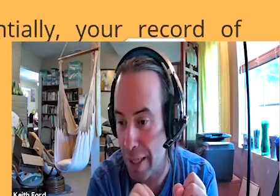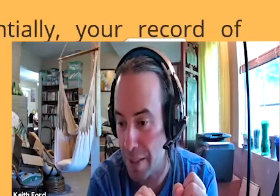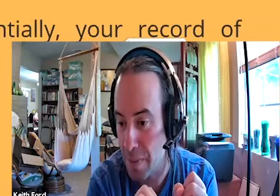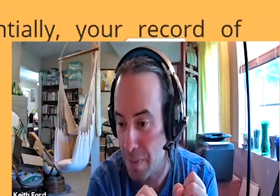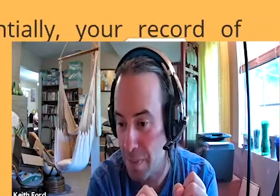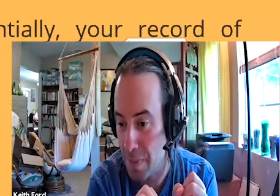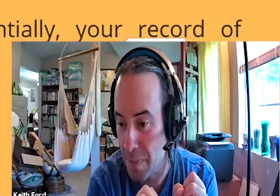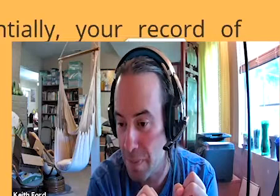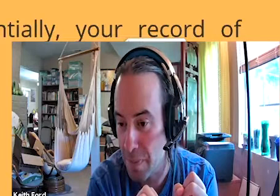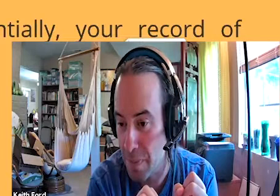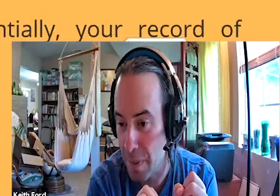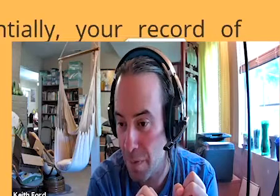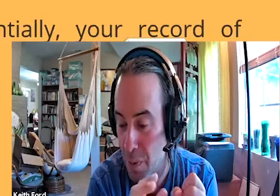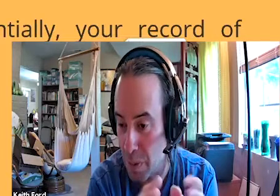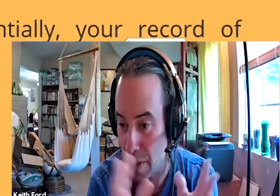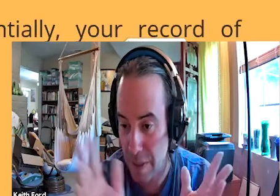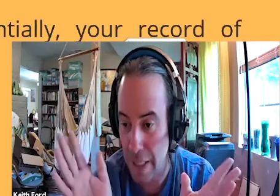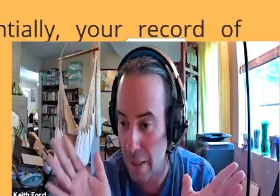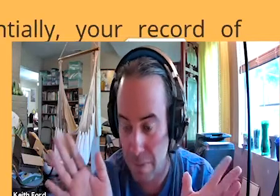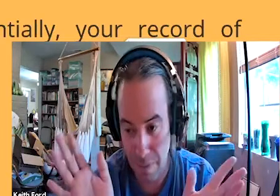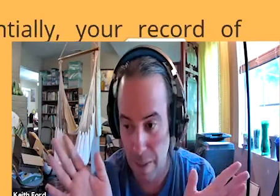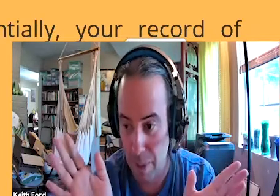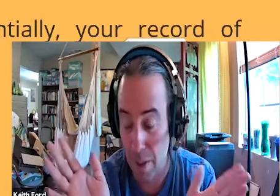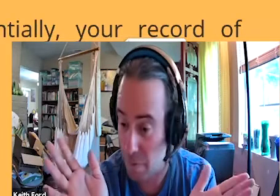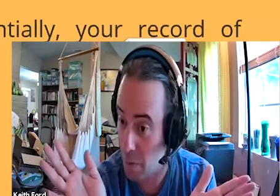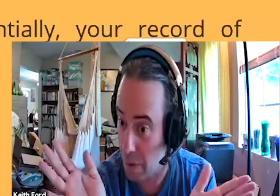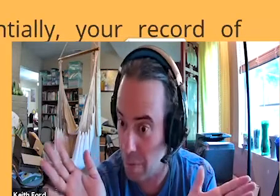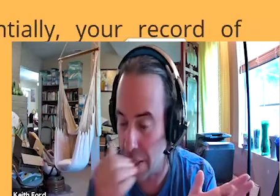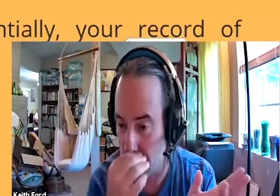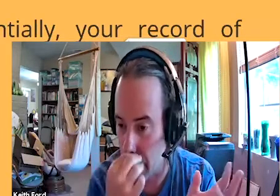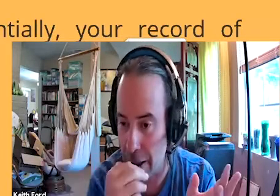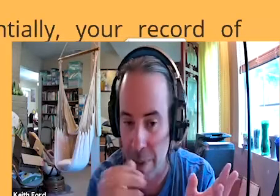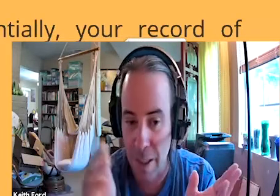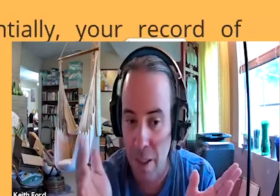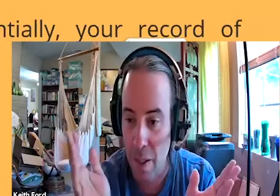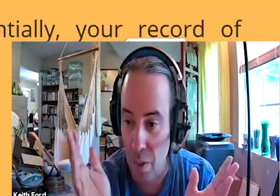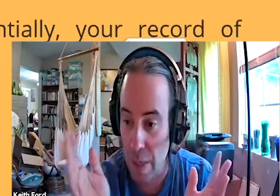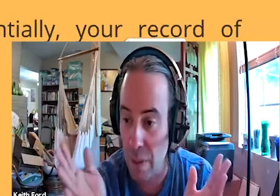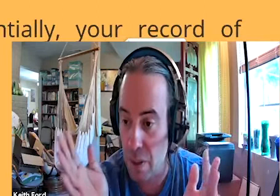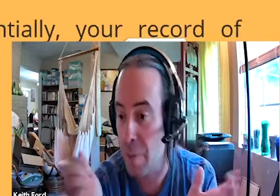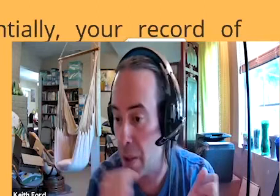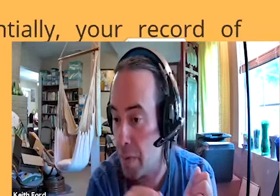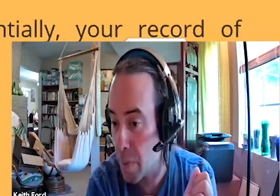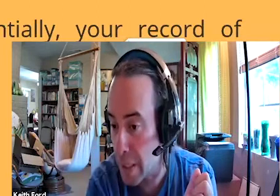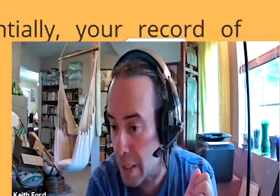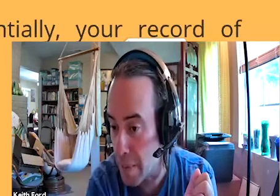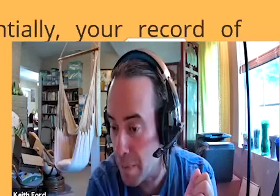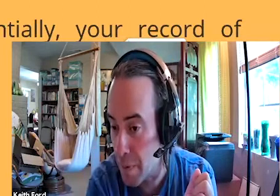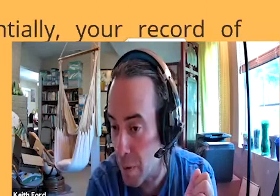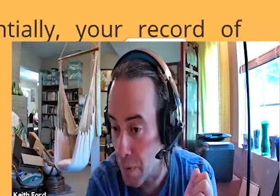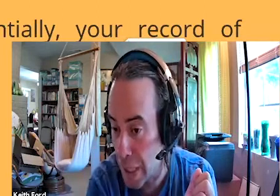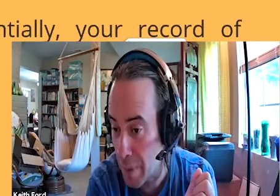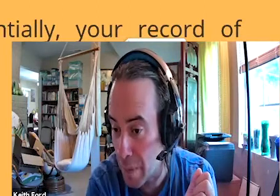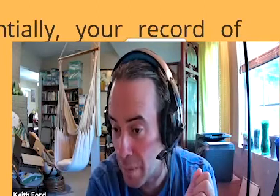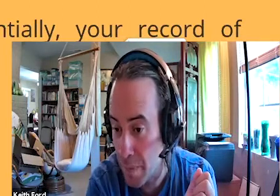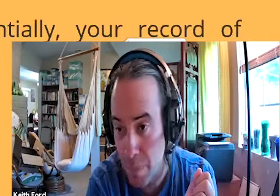for stress. So let's say that because of COVID, because of the pandemic, you have a legitimate nervous breakdown.